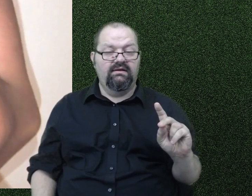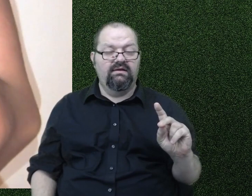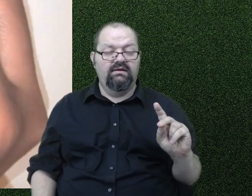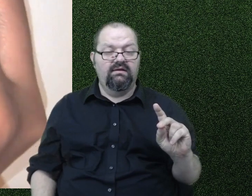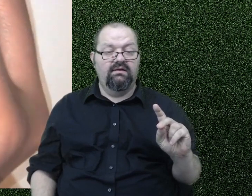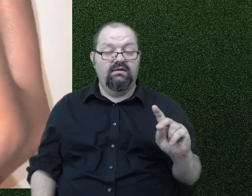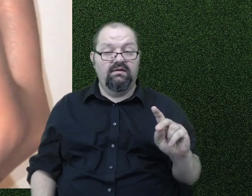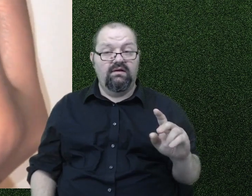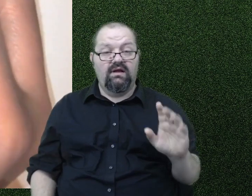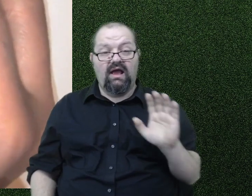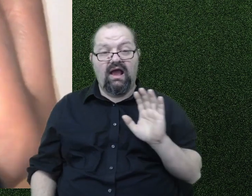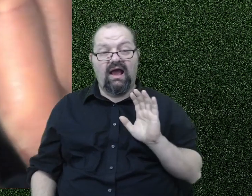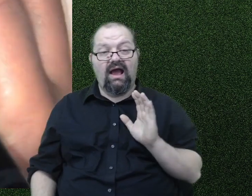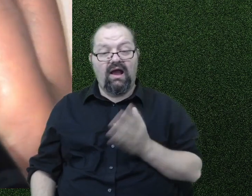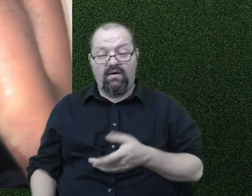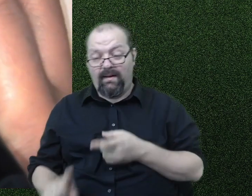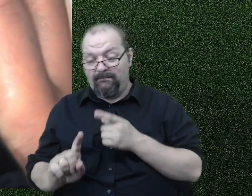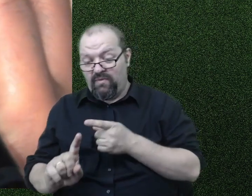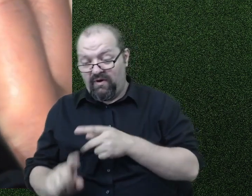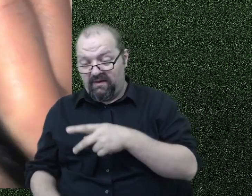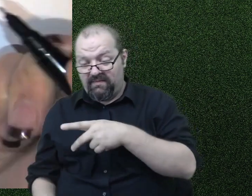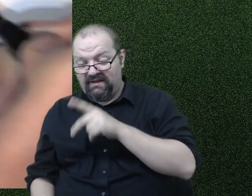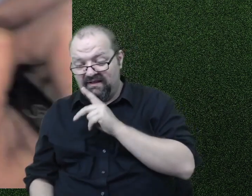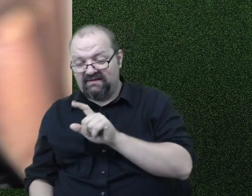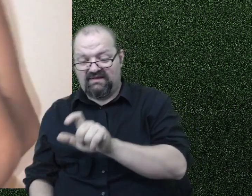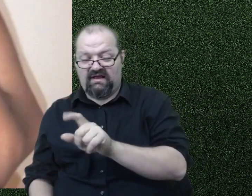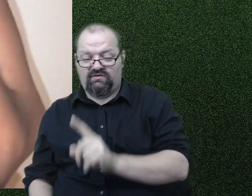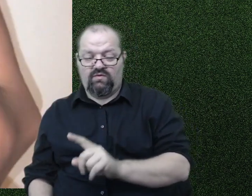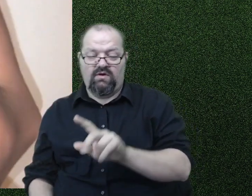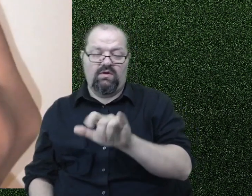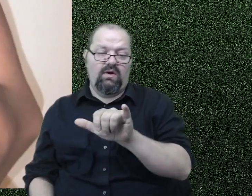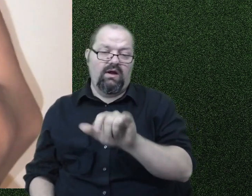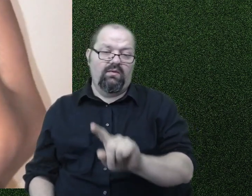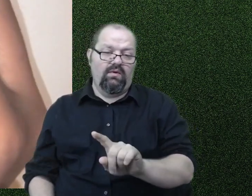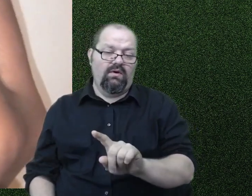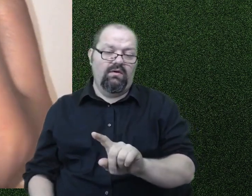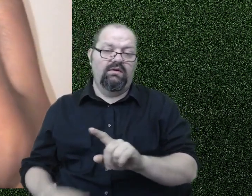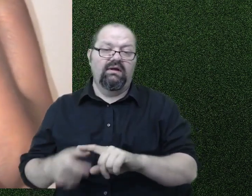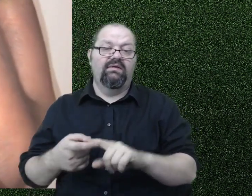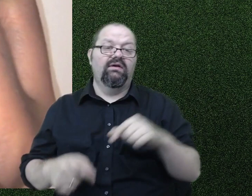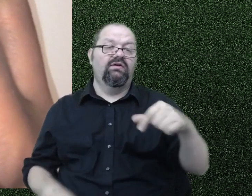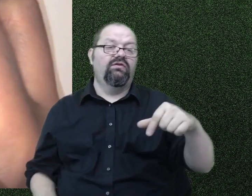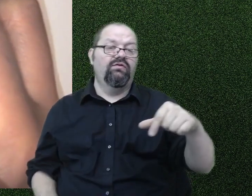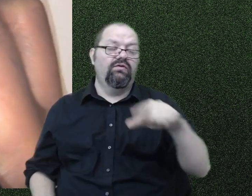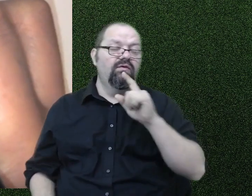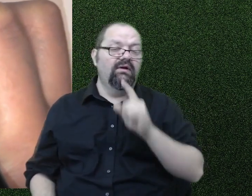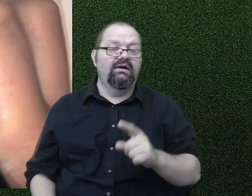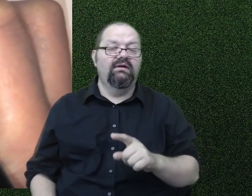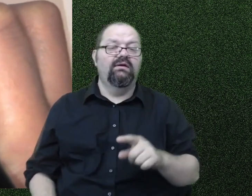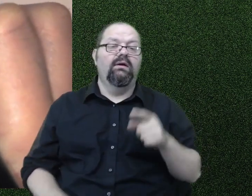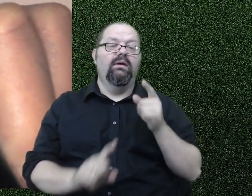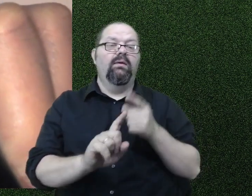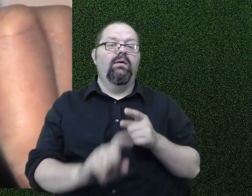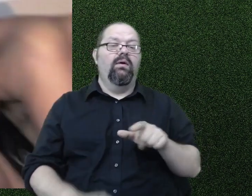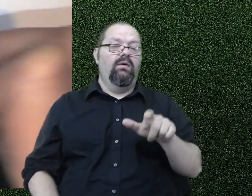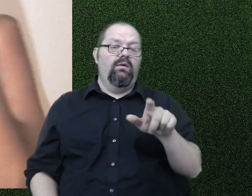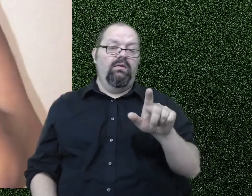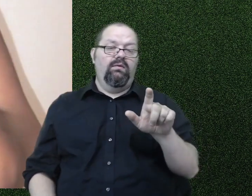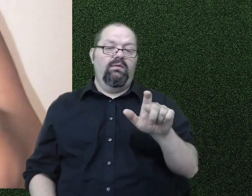my vector, or my point P might be x1, y1, and my point Q might be x2,